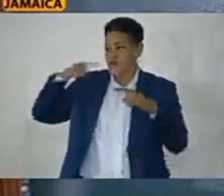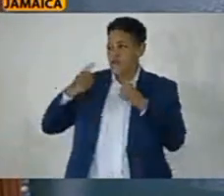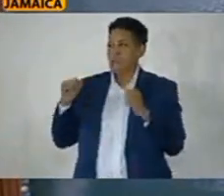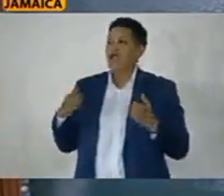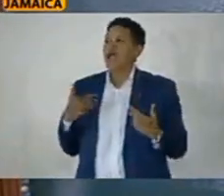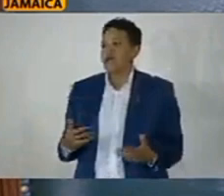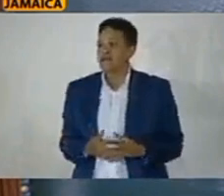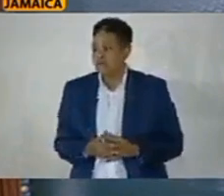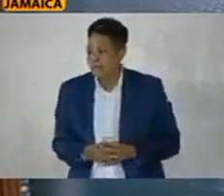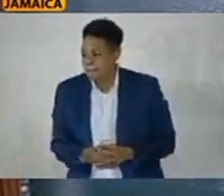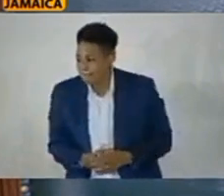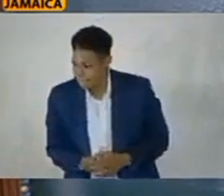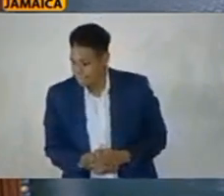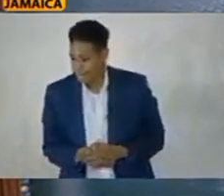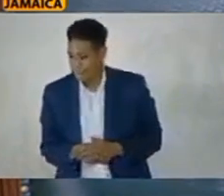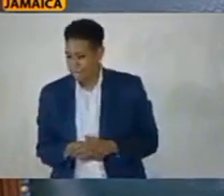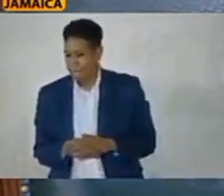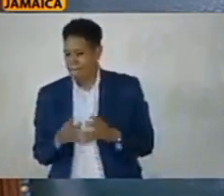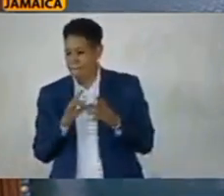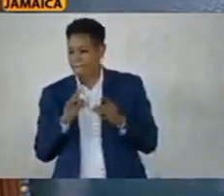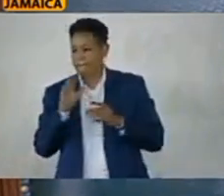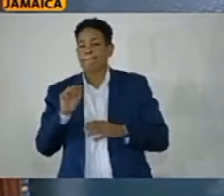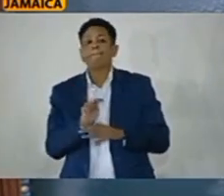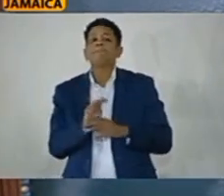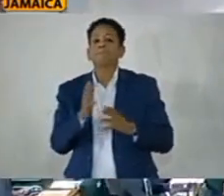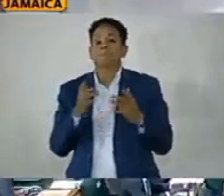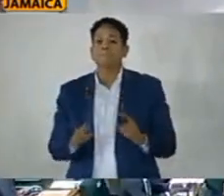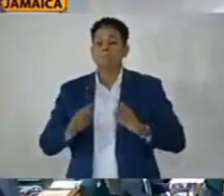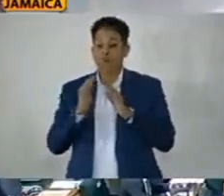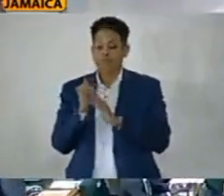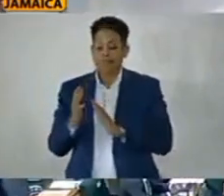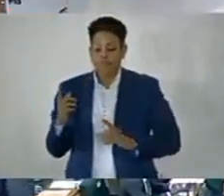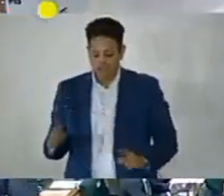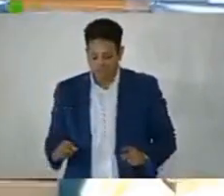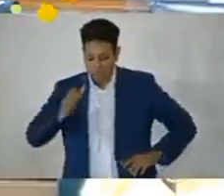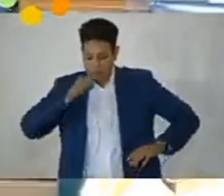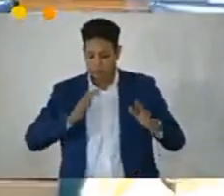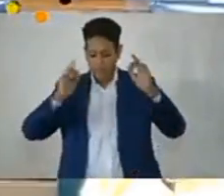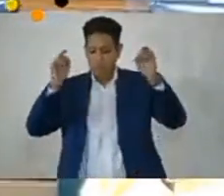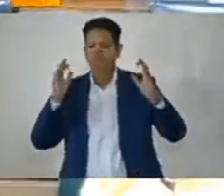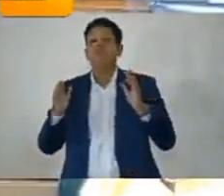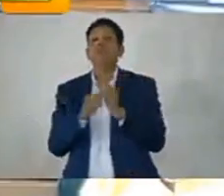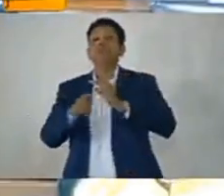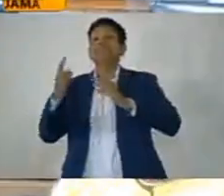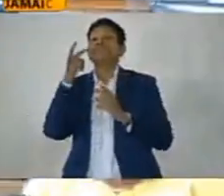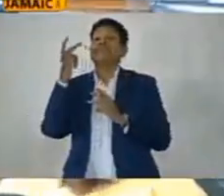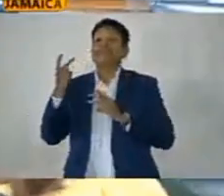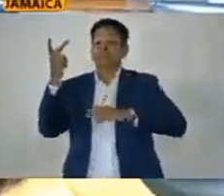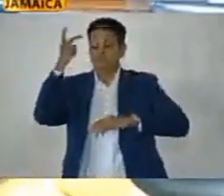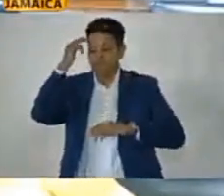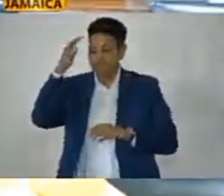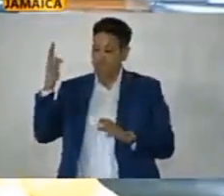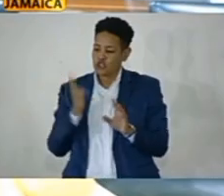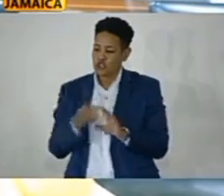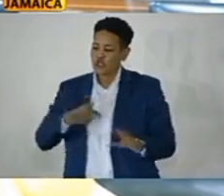it. Statement by ministers. House Leader. Madam Speaker, as you see, the Prime Minister has joined us and has a